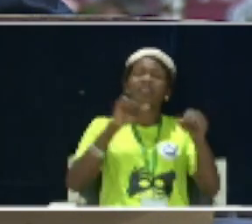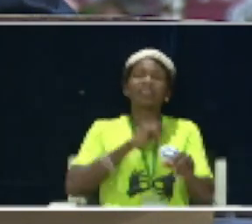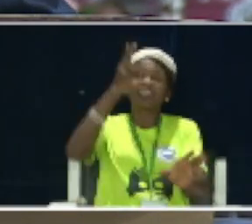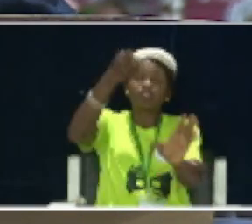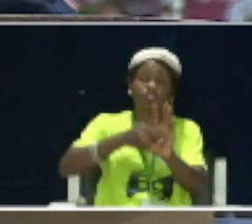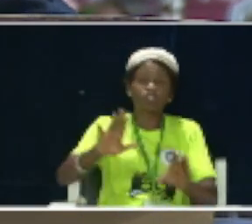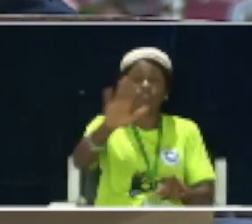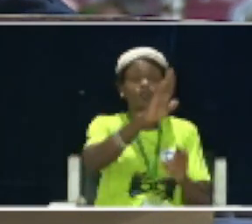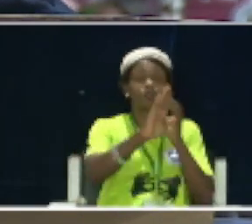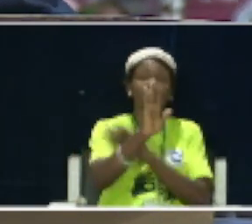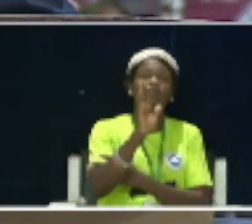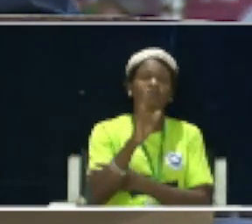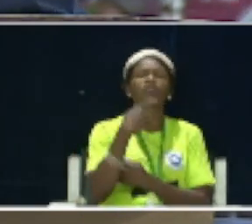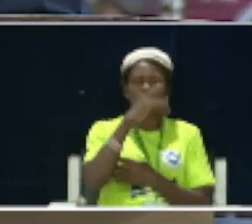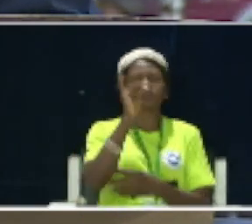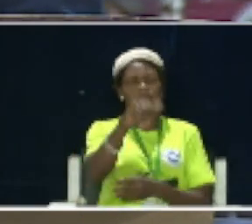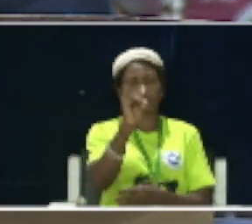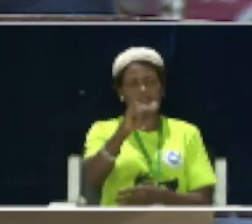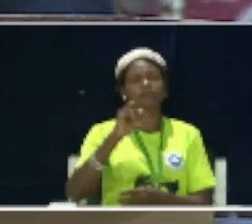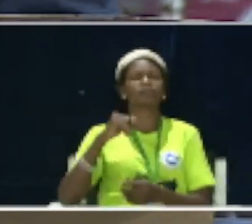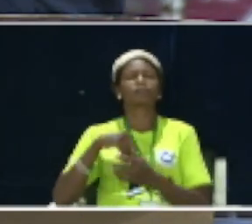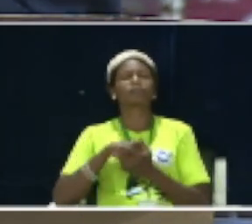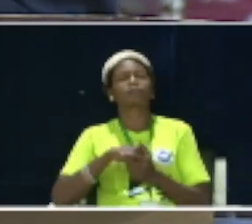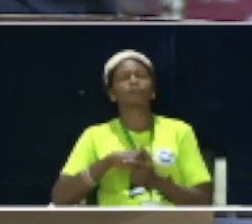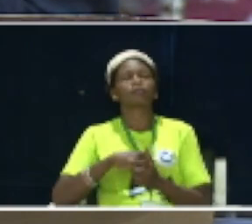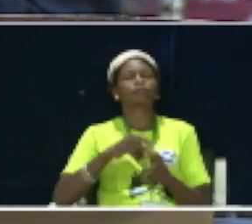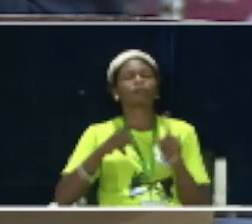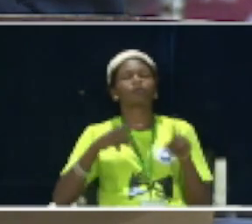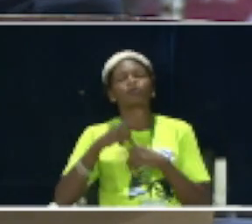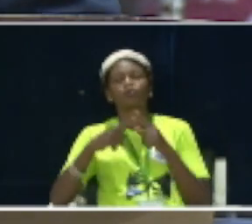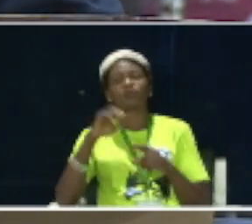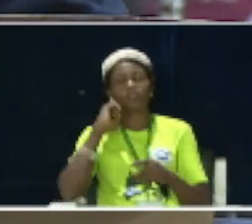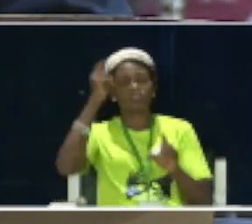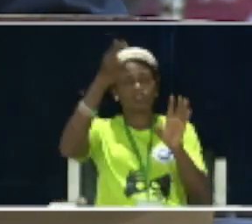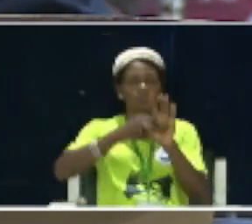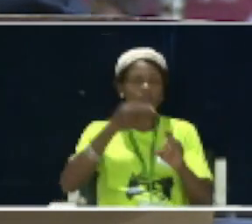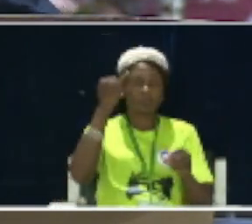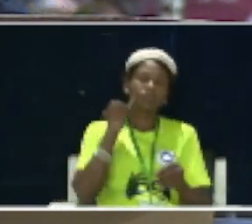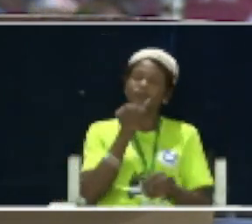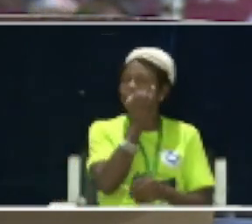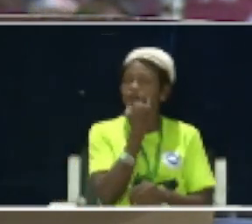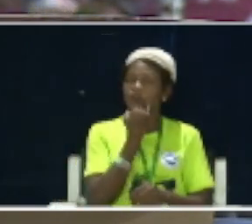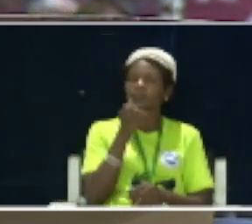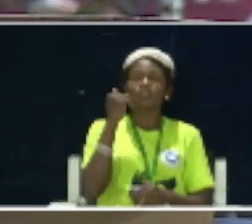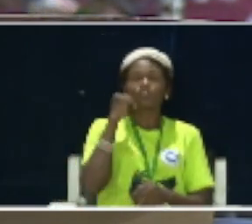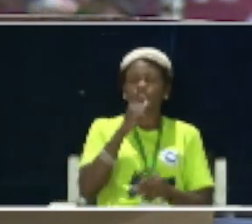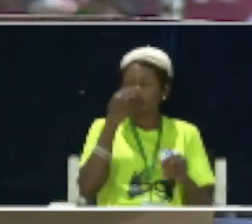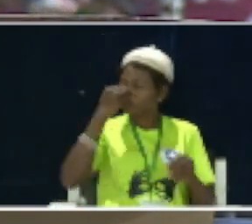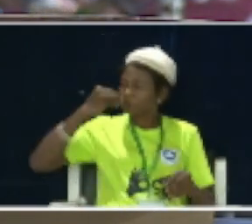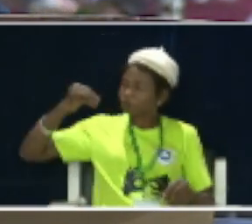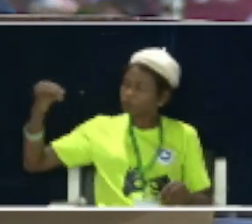God? They said yes. But when Rahab joined Israel, she forsook